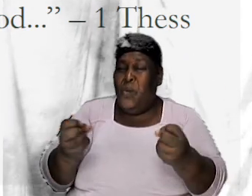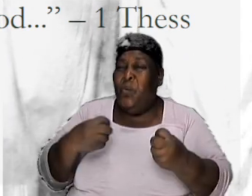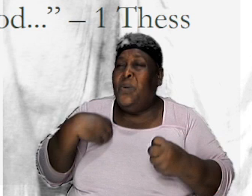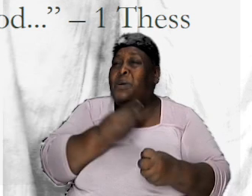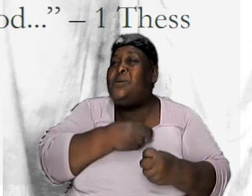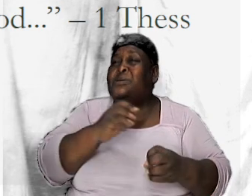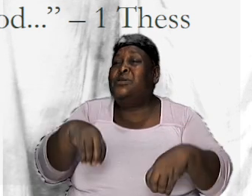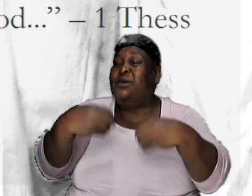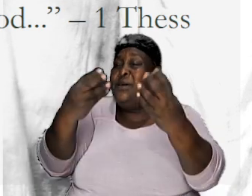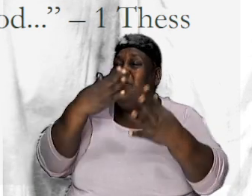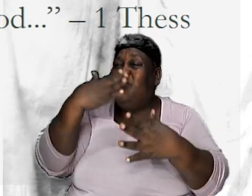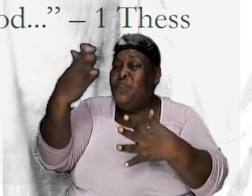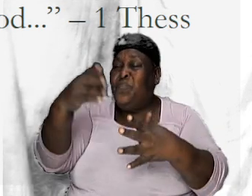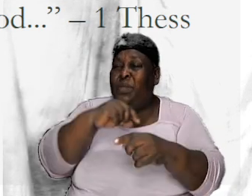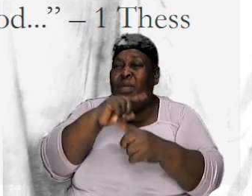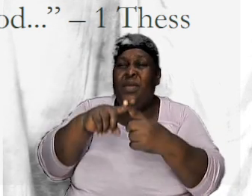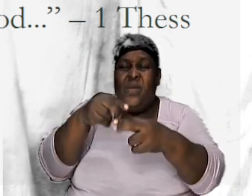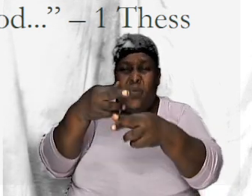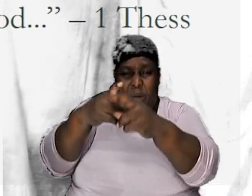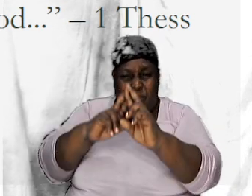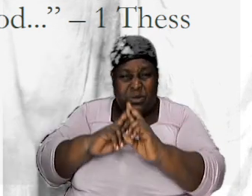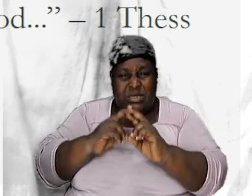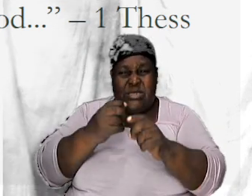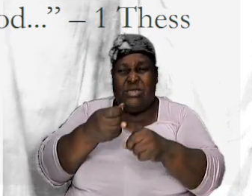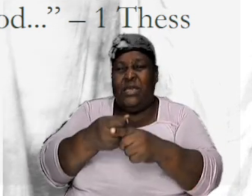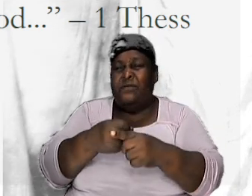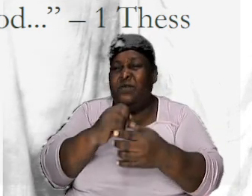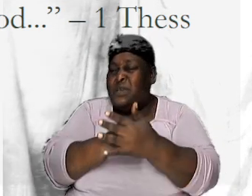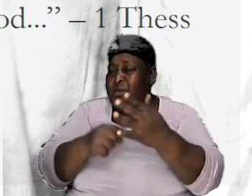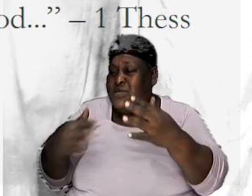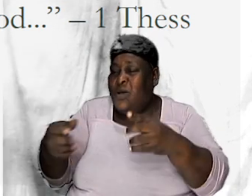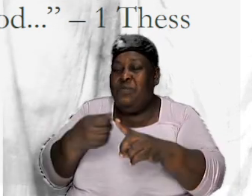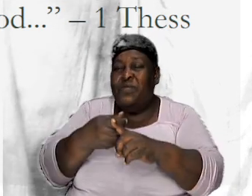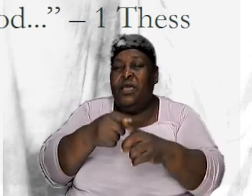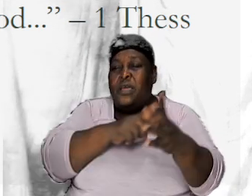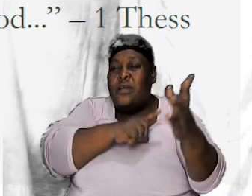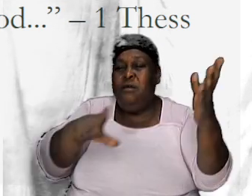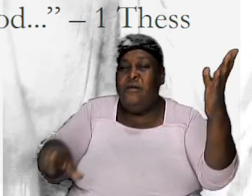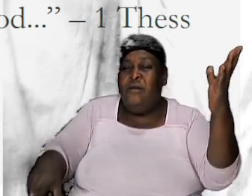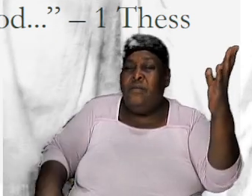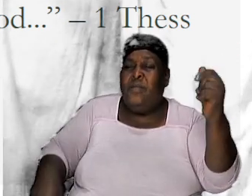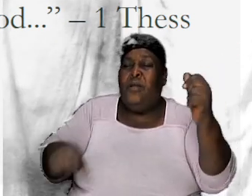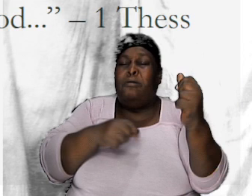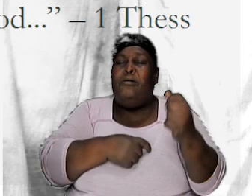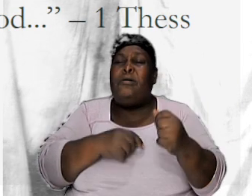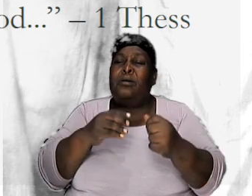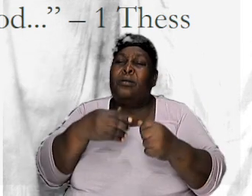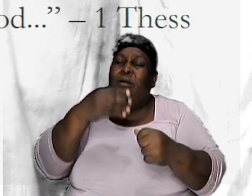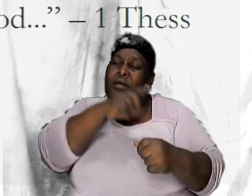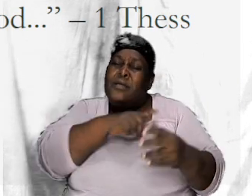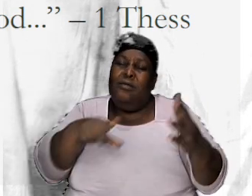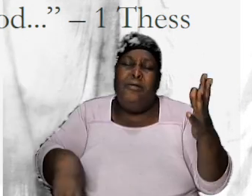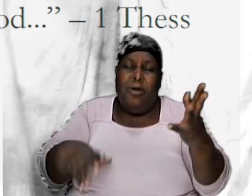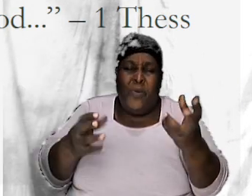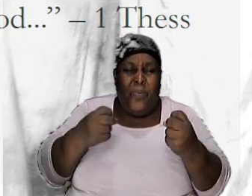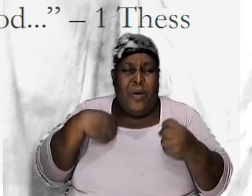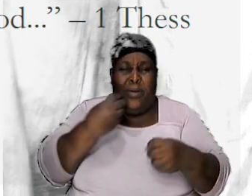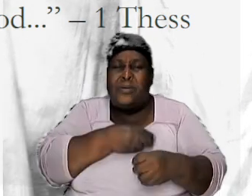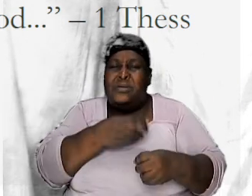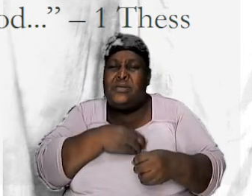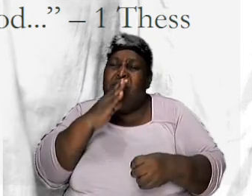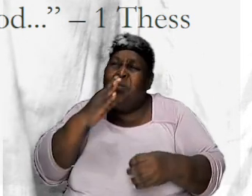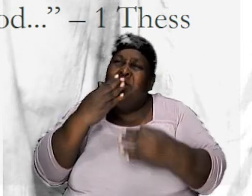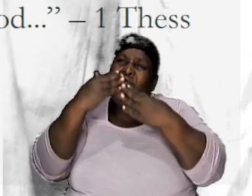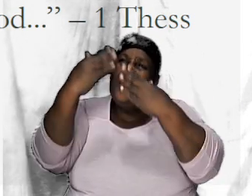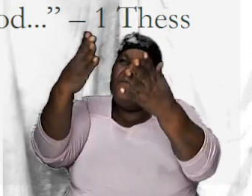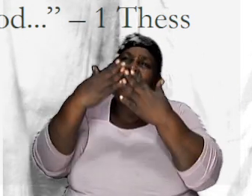Amen. When we have received something from the Lord wants us to be grateful and to be thankful for what he has done. And